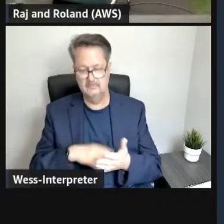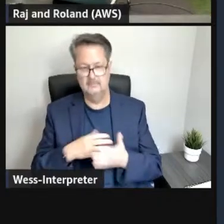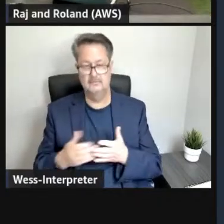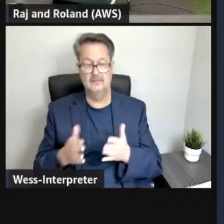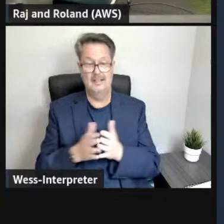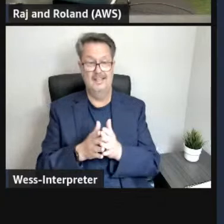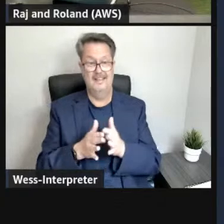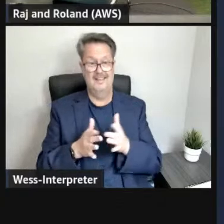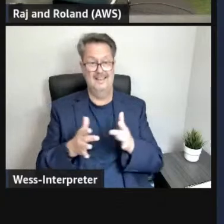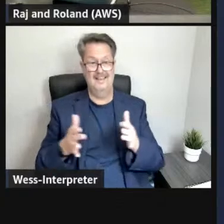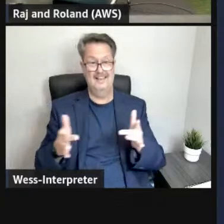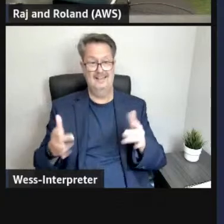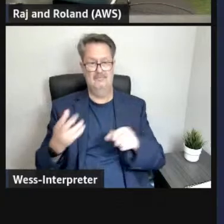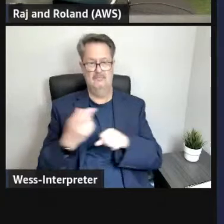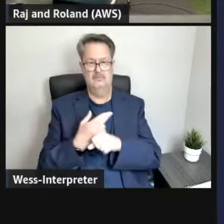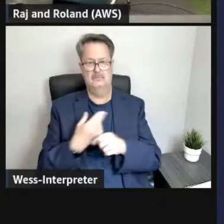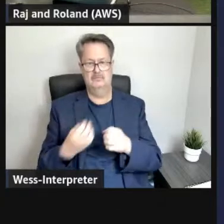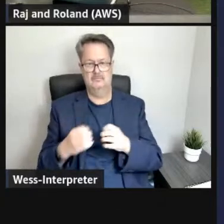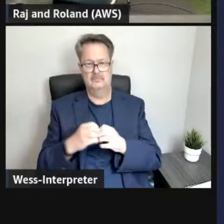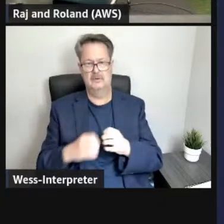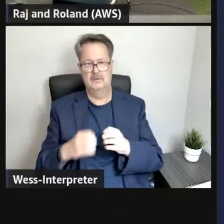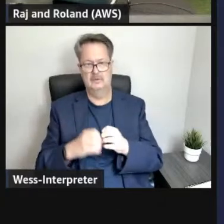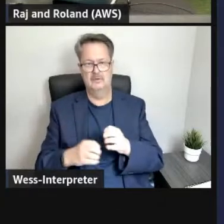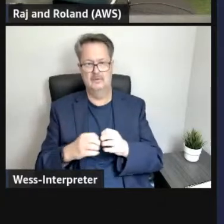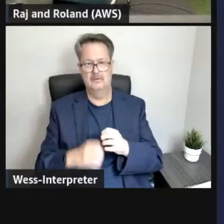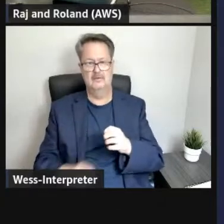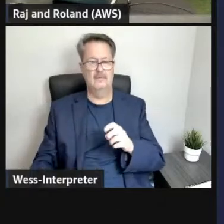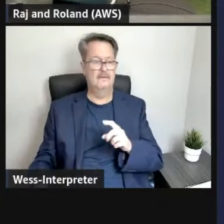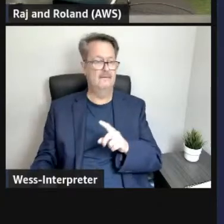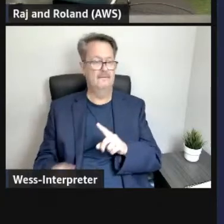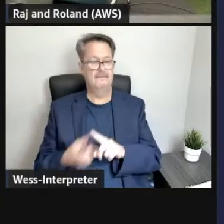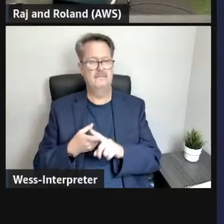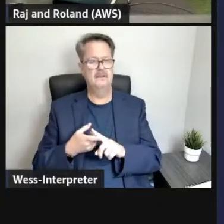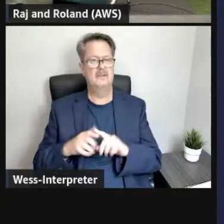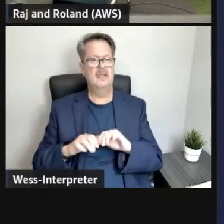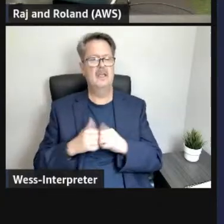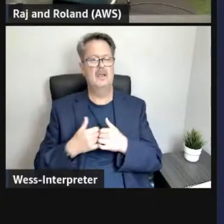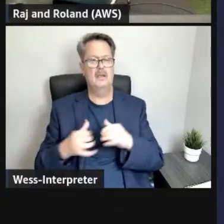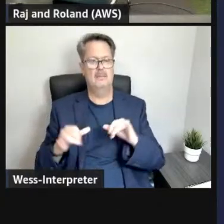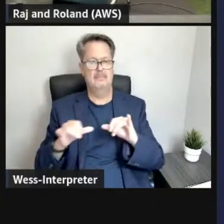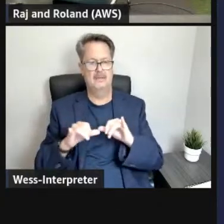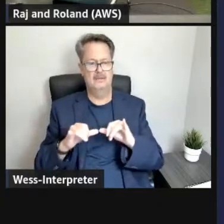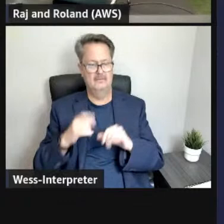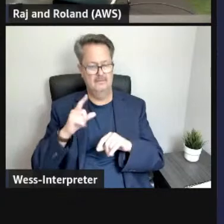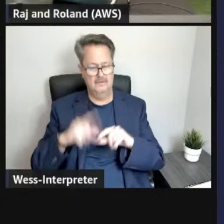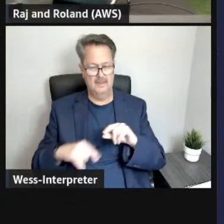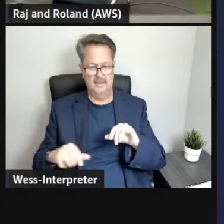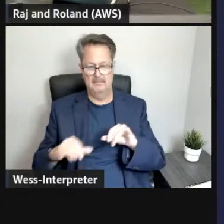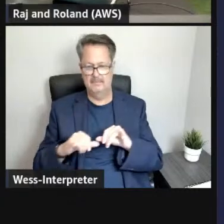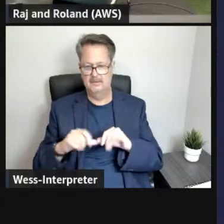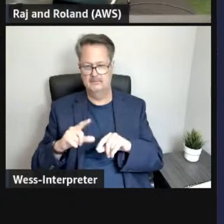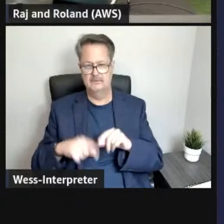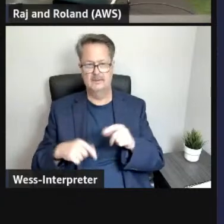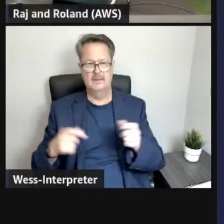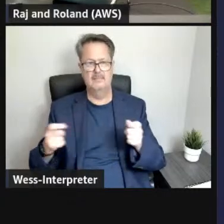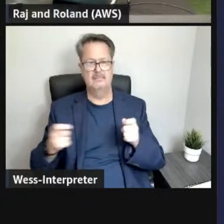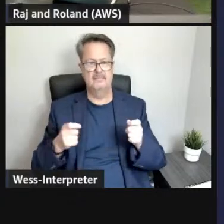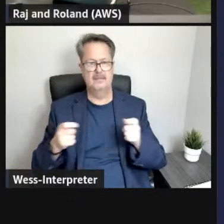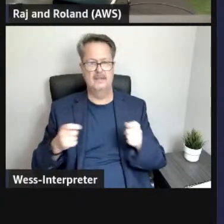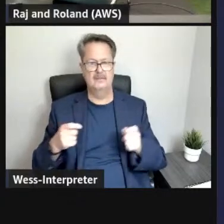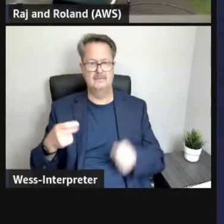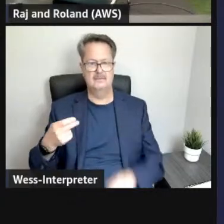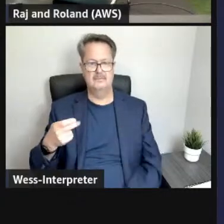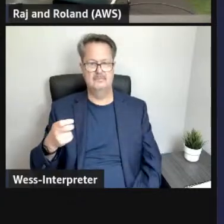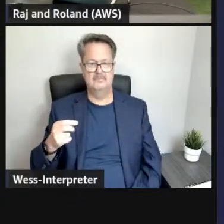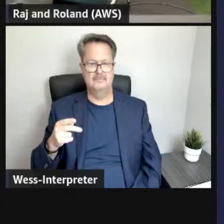using more. And so it all starts with what you can measure. And if you can't measure it, you can't manage it, as Peter Drucker once said. And